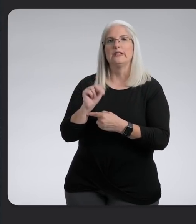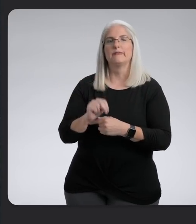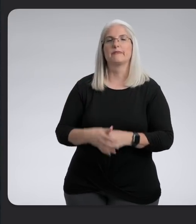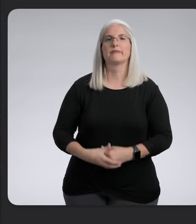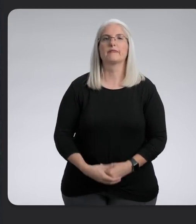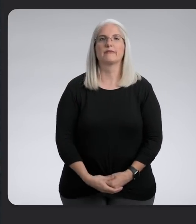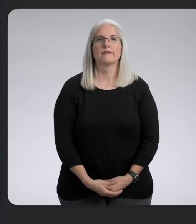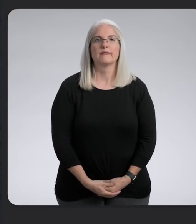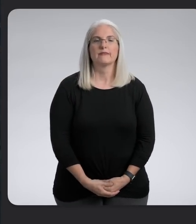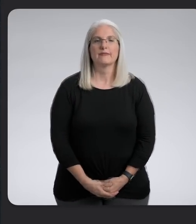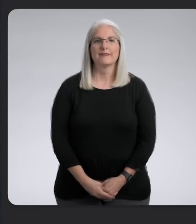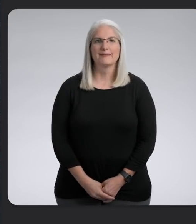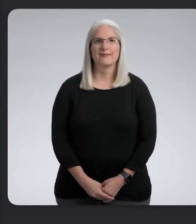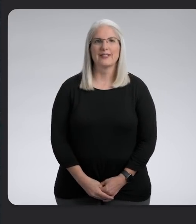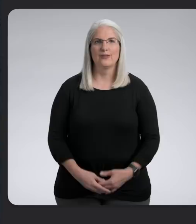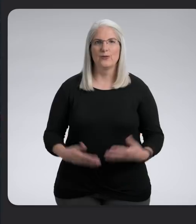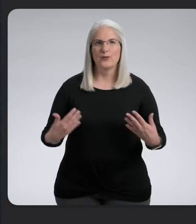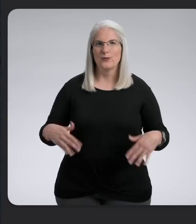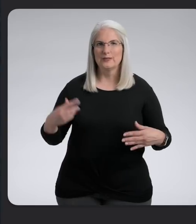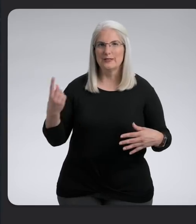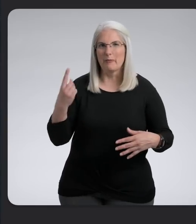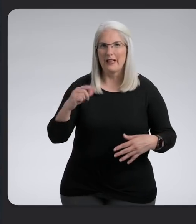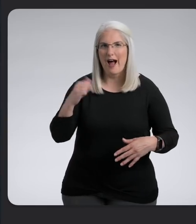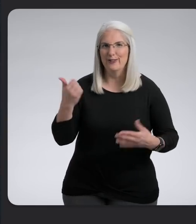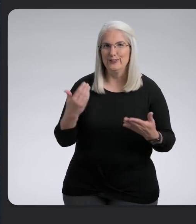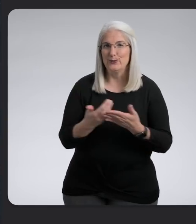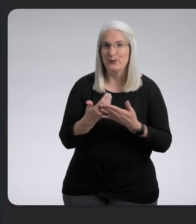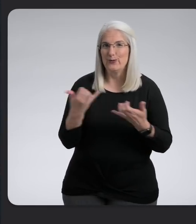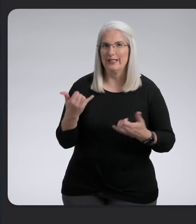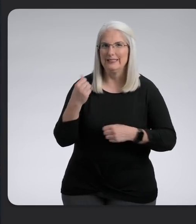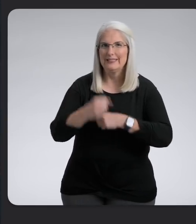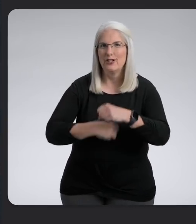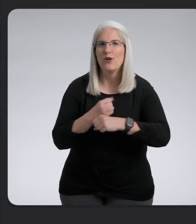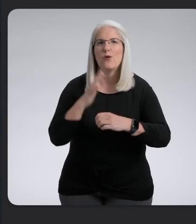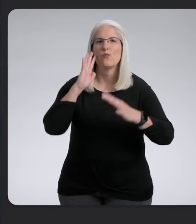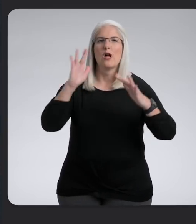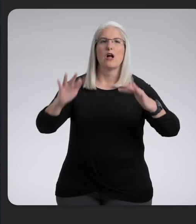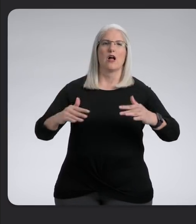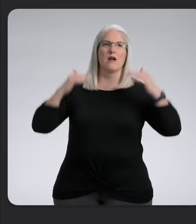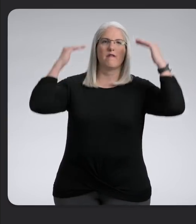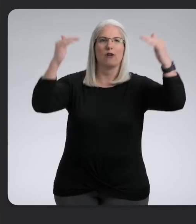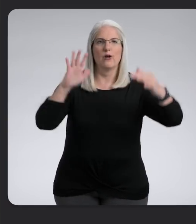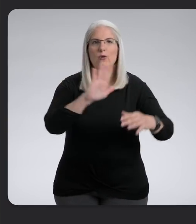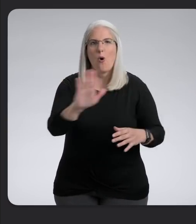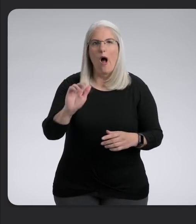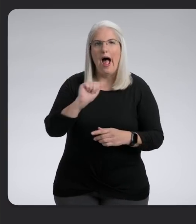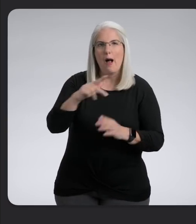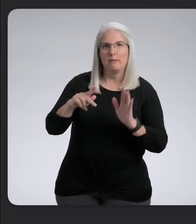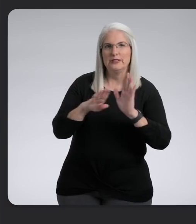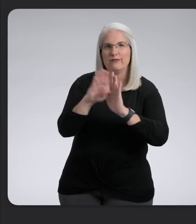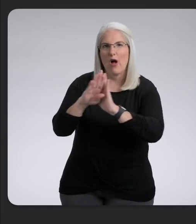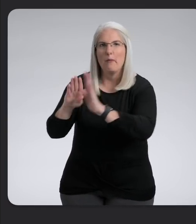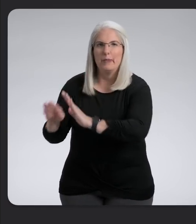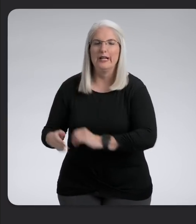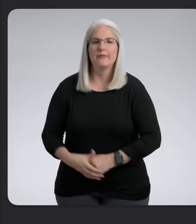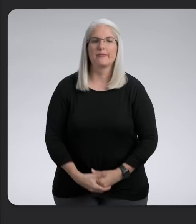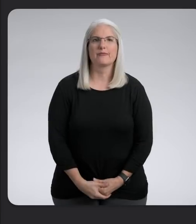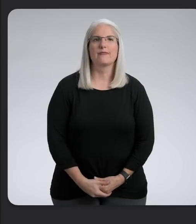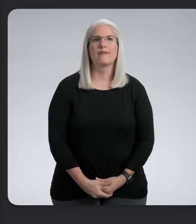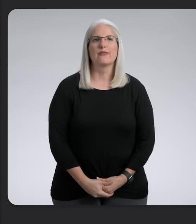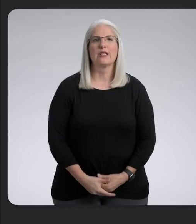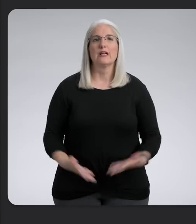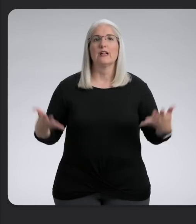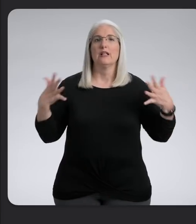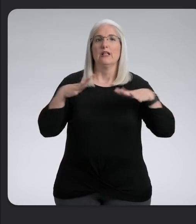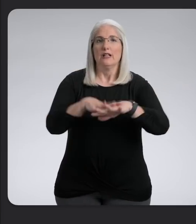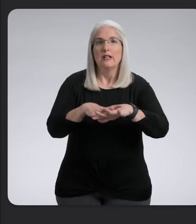There's something else we're doing this year, and it's going to take app development to the next level. It integrates the cloud with our developer tools